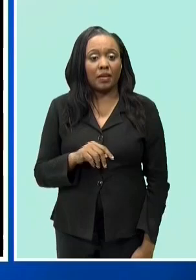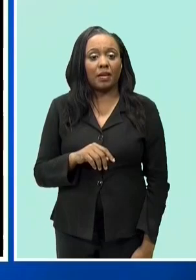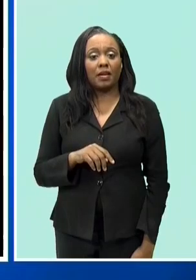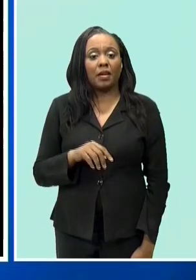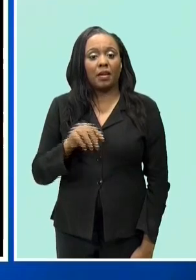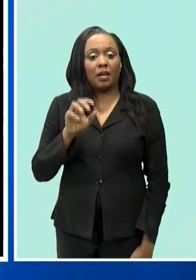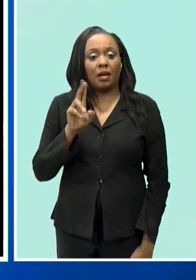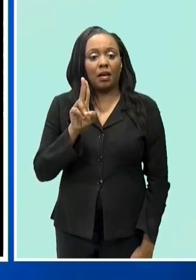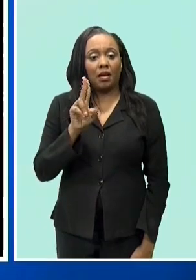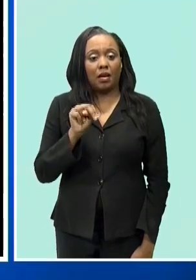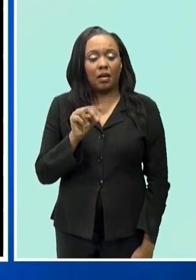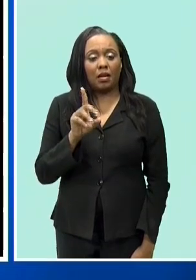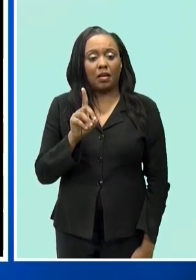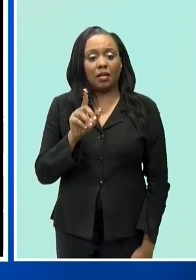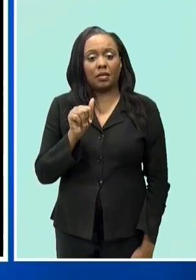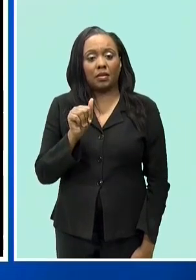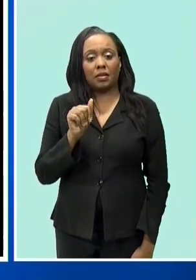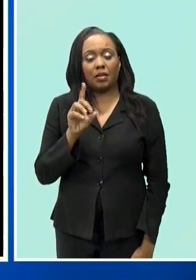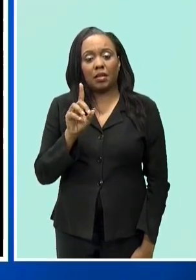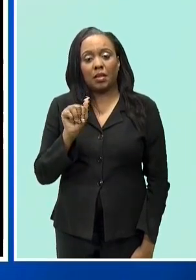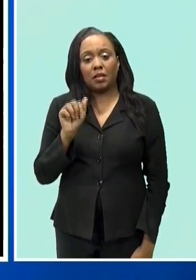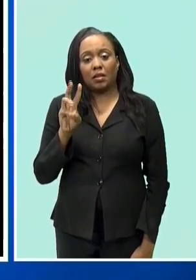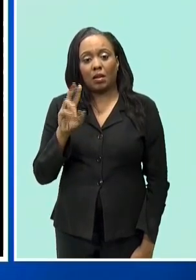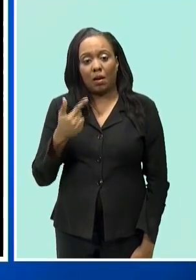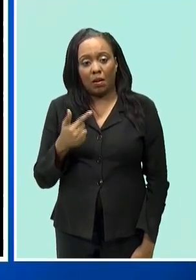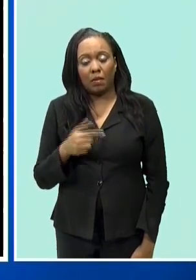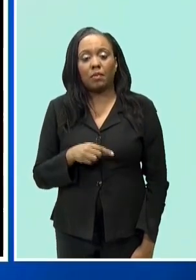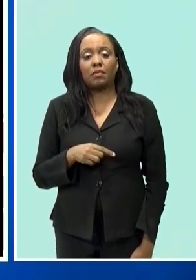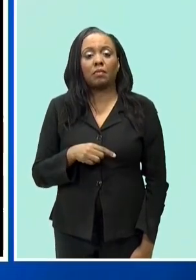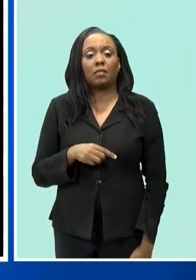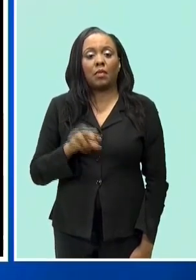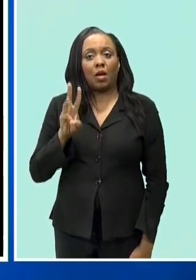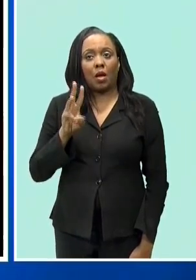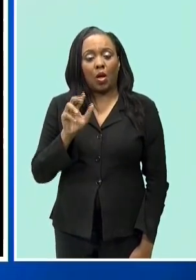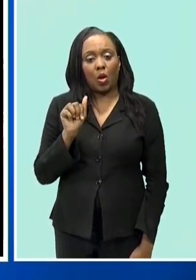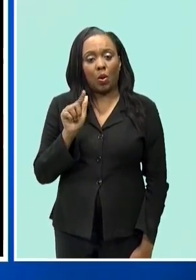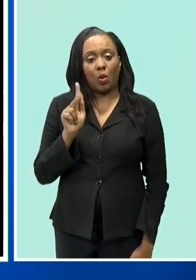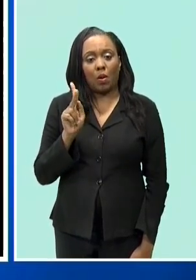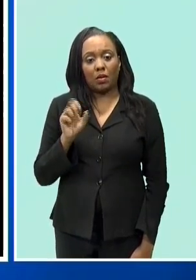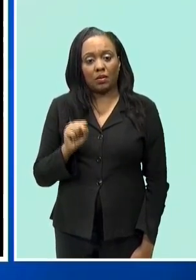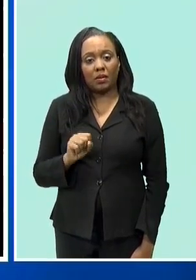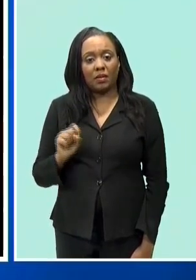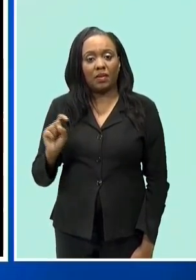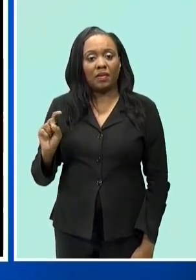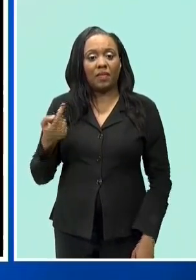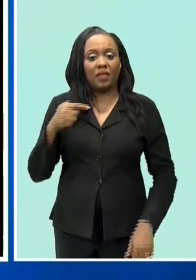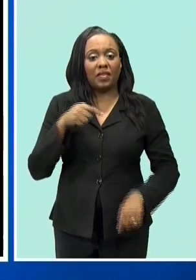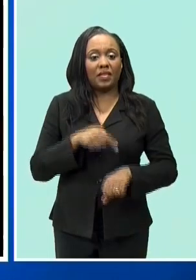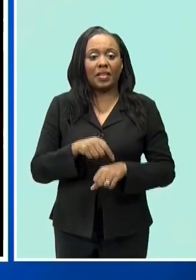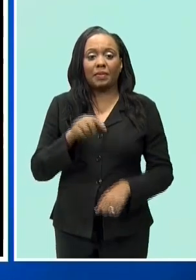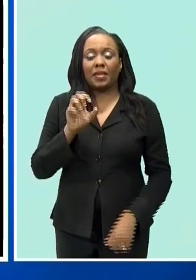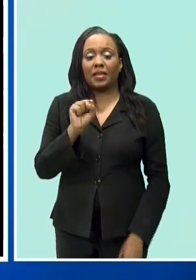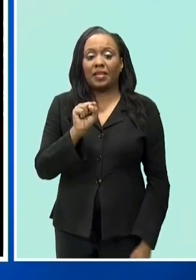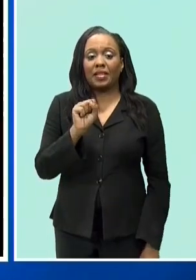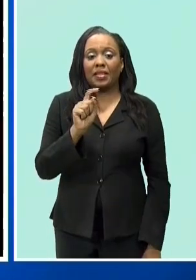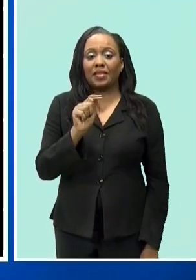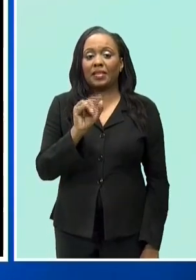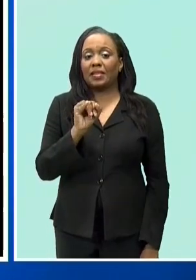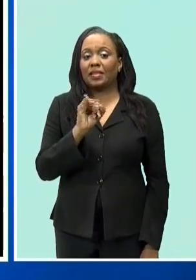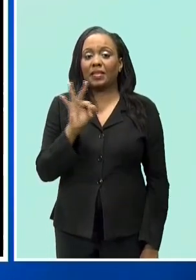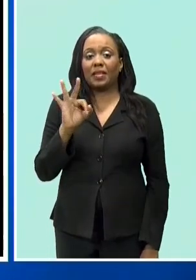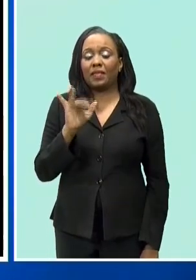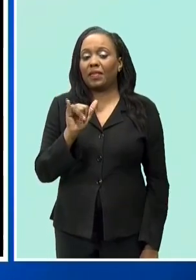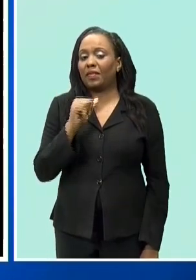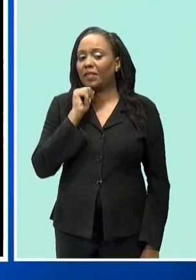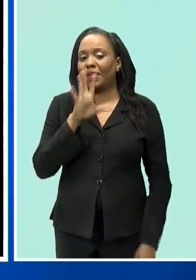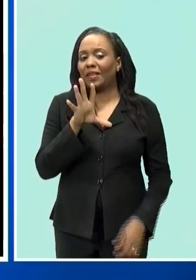Sugary, Underdog, and Walks. Now, this is the very first time that Stiffy, the 2-time king, will not take part